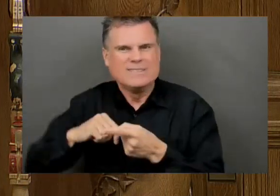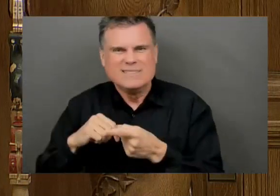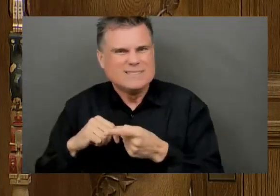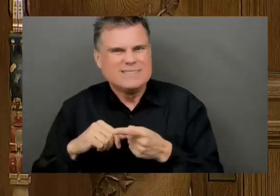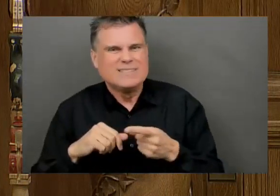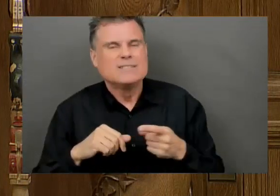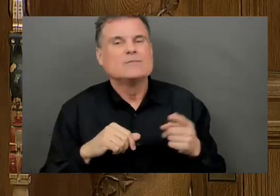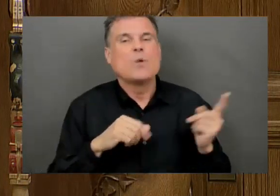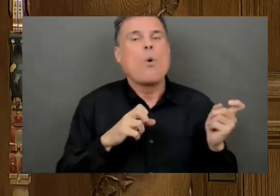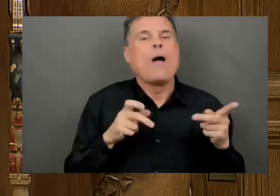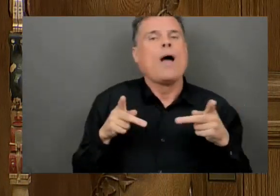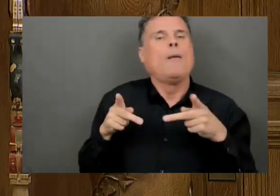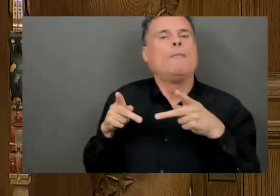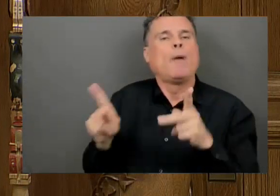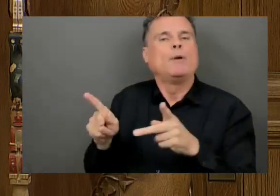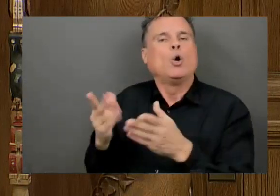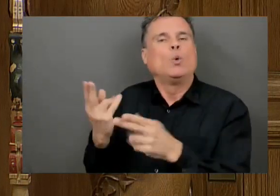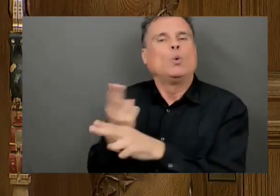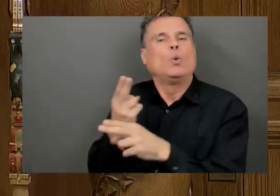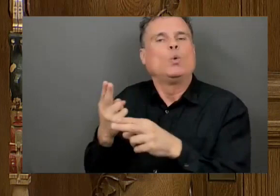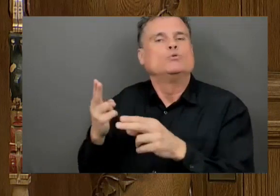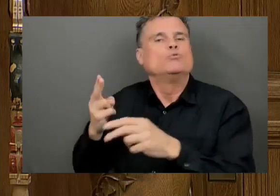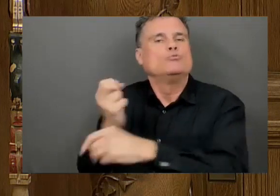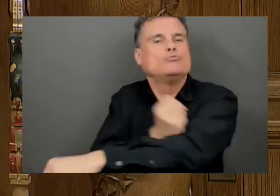Minister of Public Safety and Solicitor General.